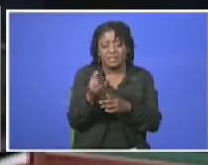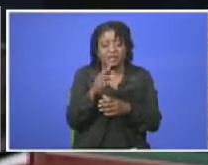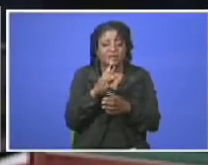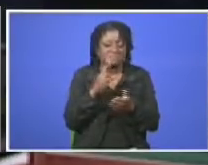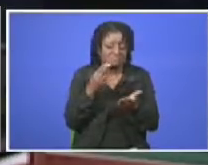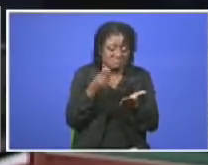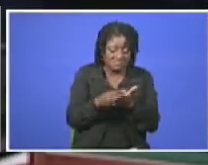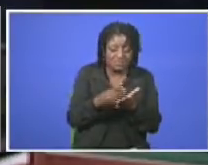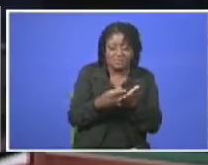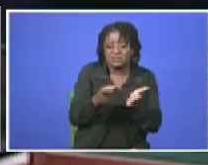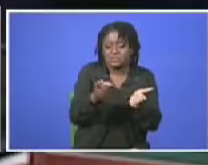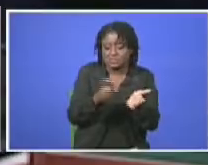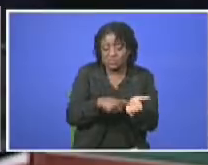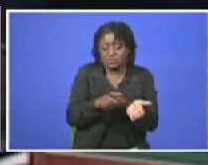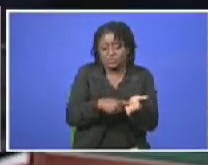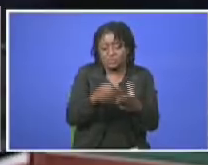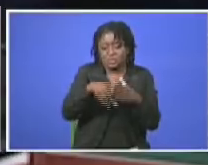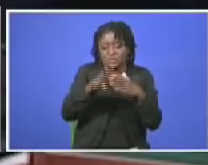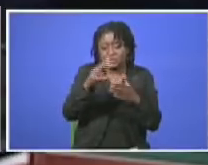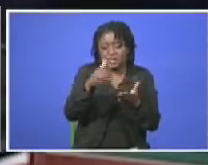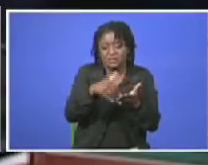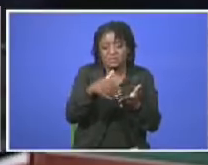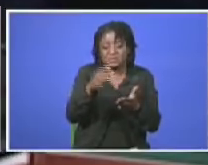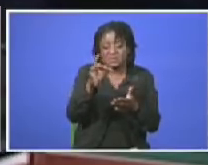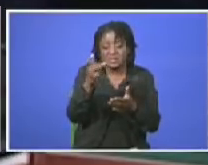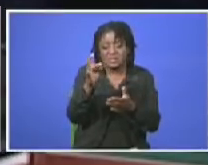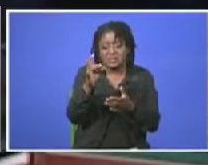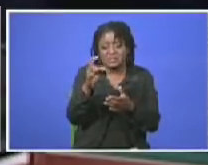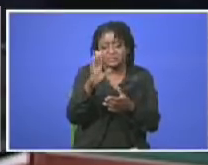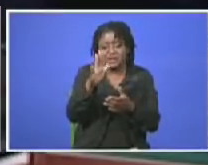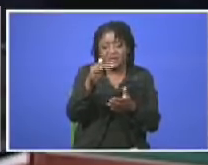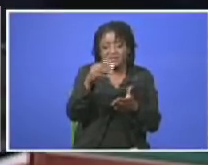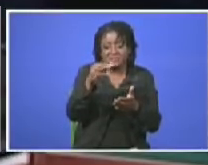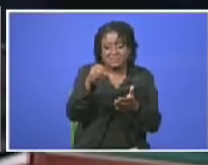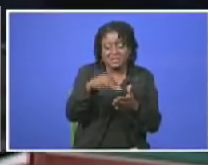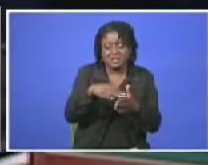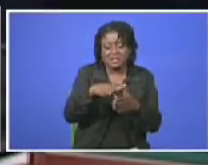In 2018, $5 million worth of bonds due.